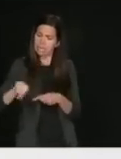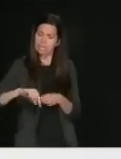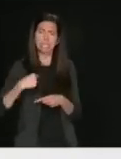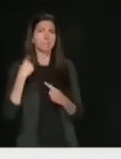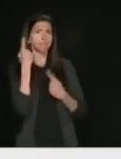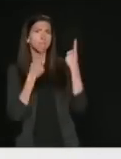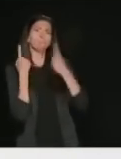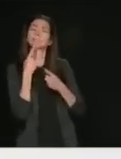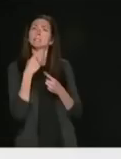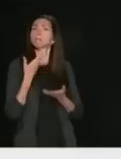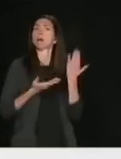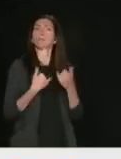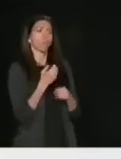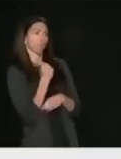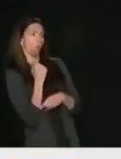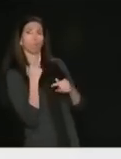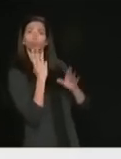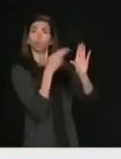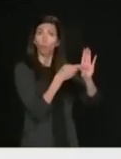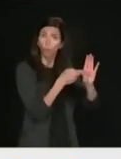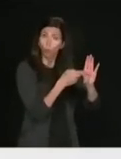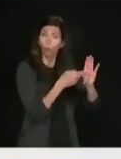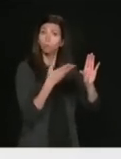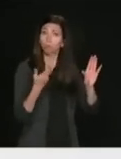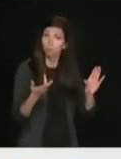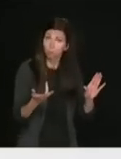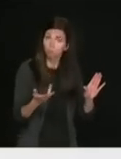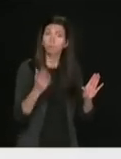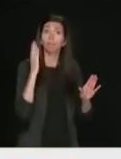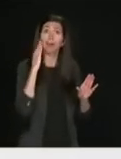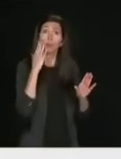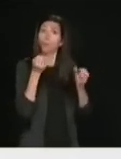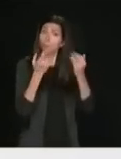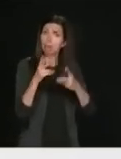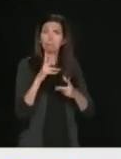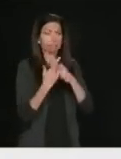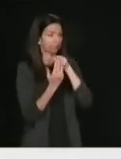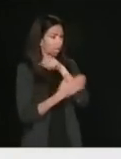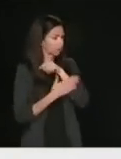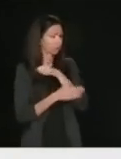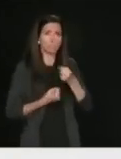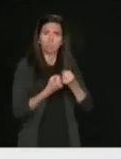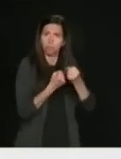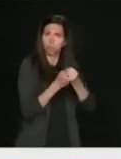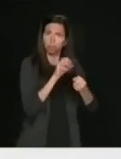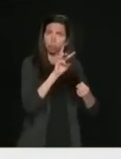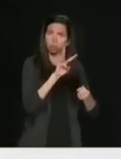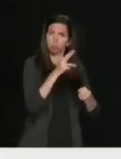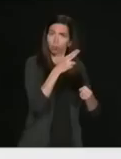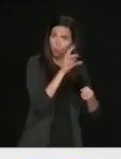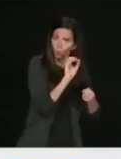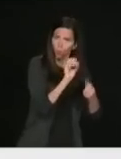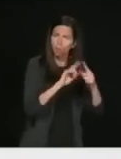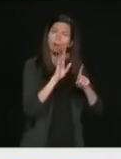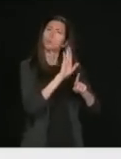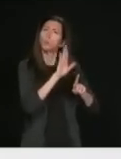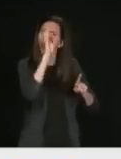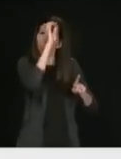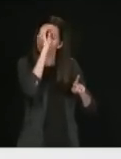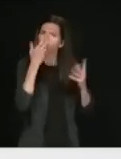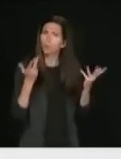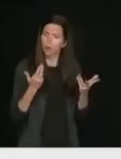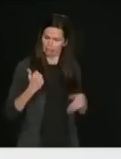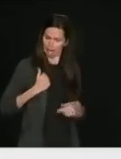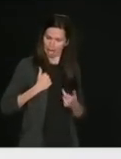agency. Now, some European countries have come to the support of the WHO. Where does Canada stand? Canada believes